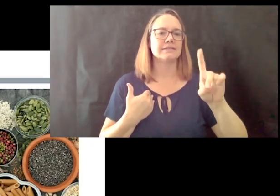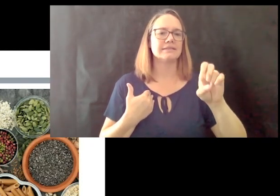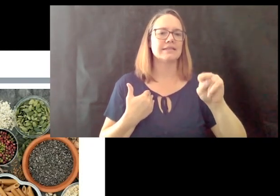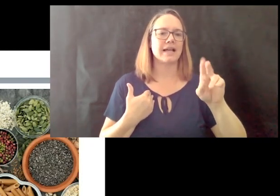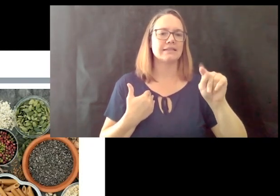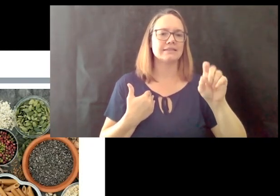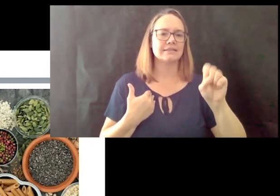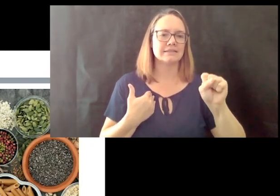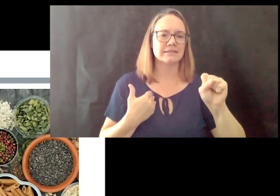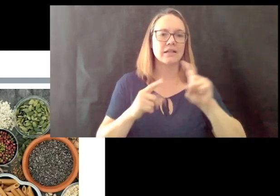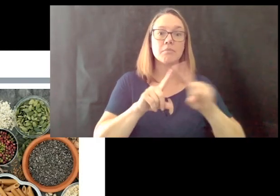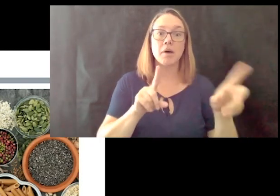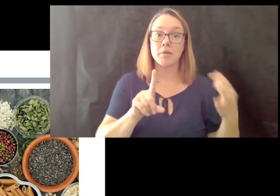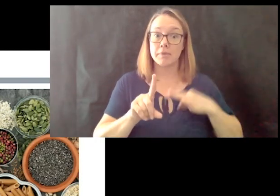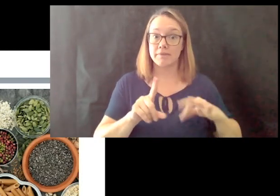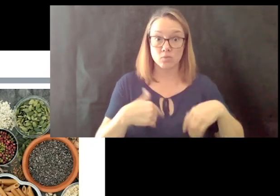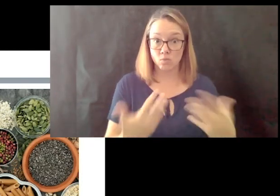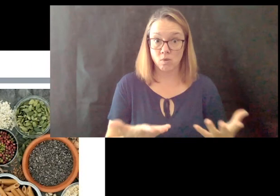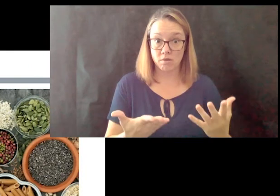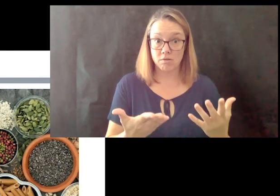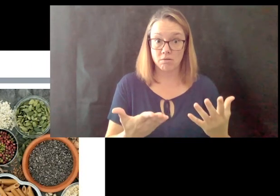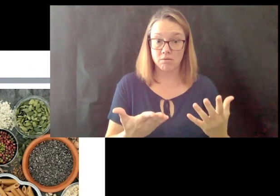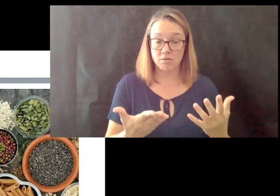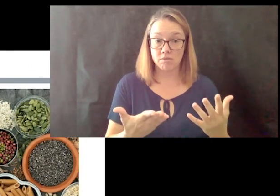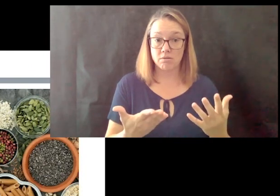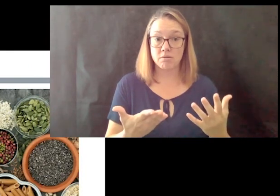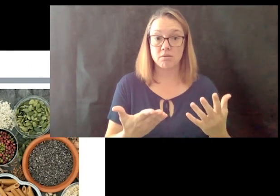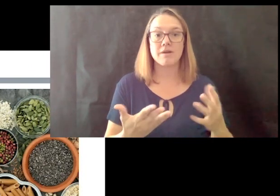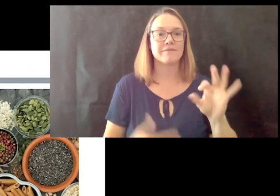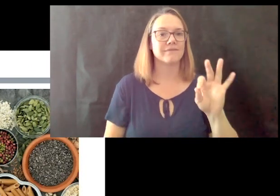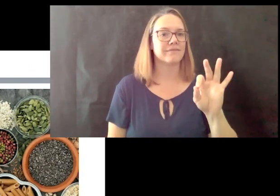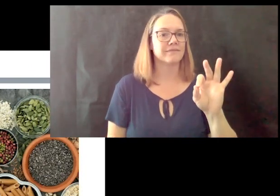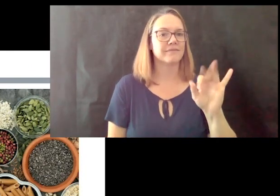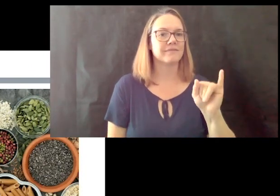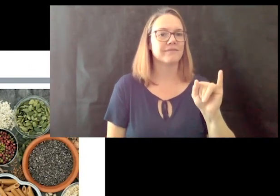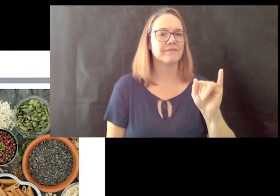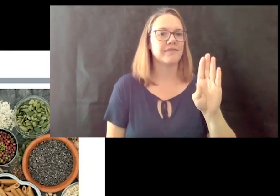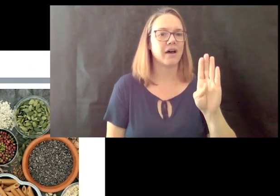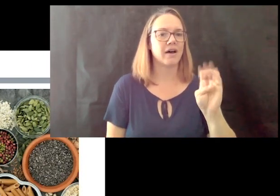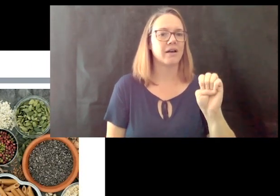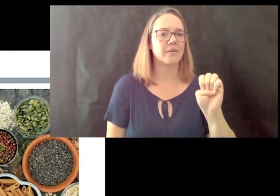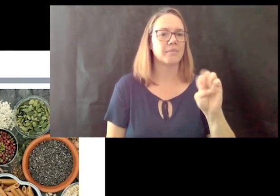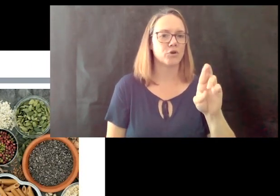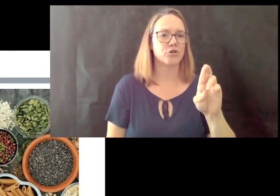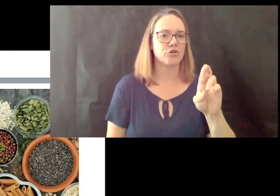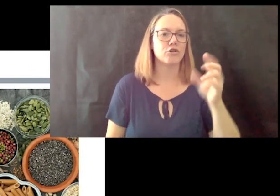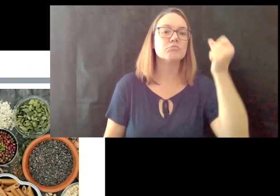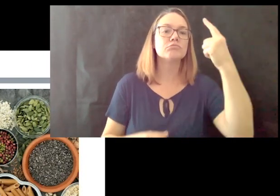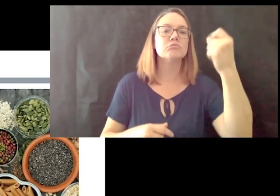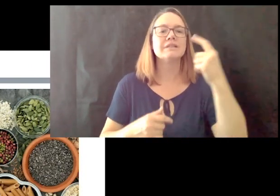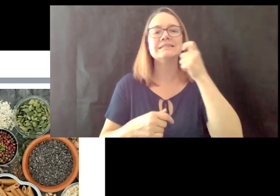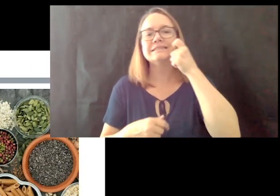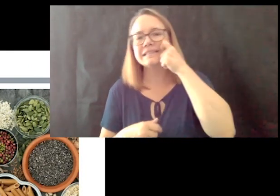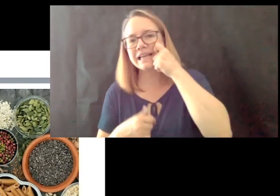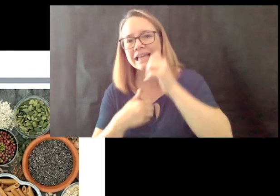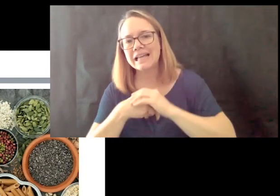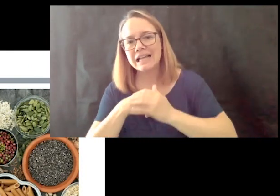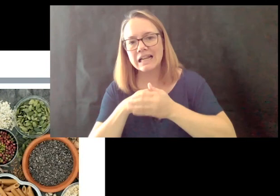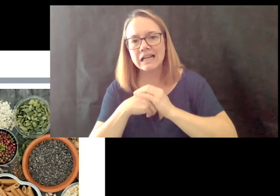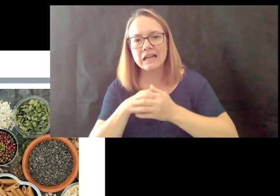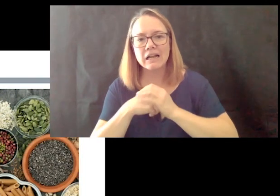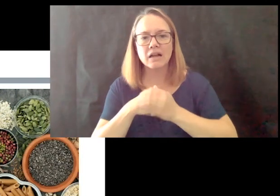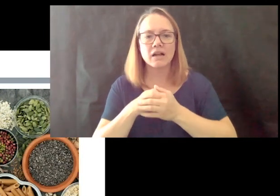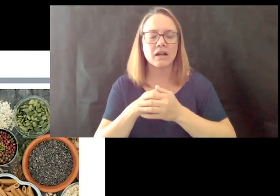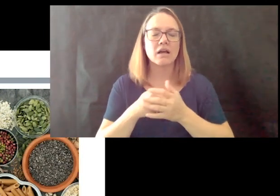again, one of the major benefits of eating fresh fruit is going to be the fiber, and that's usually contained in the skins and the